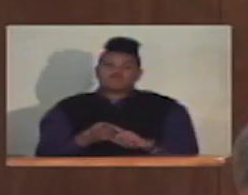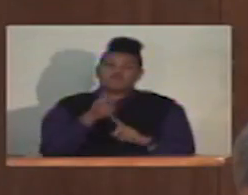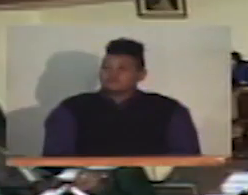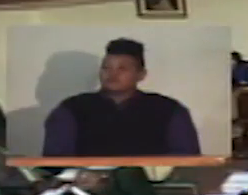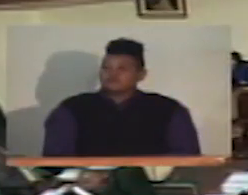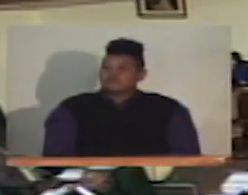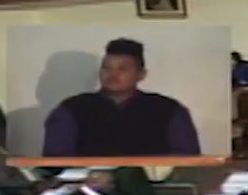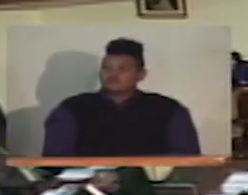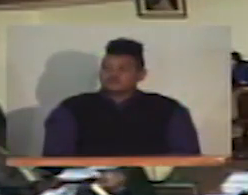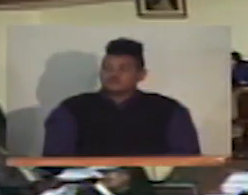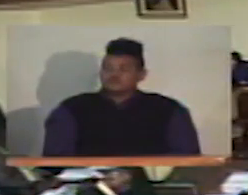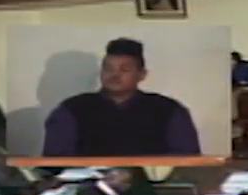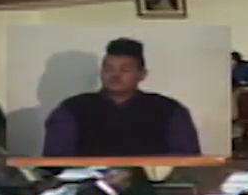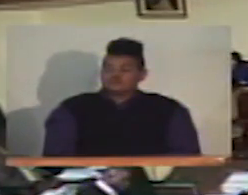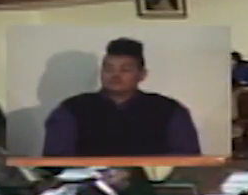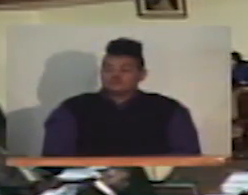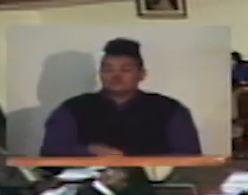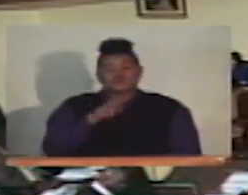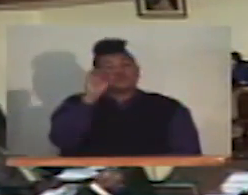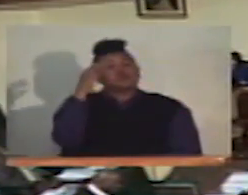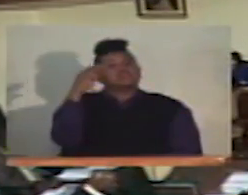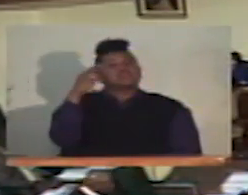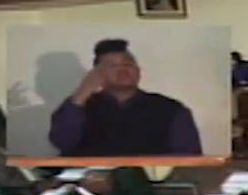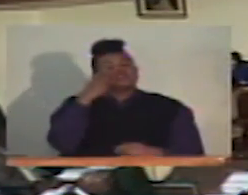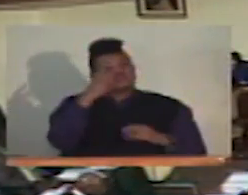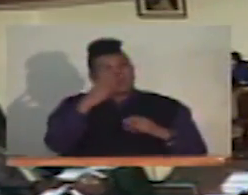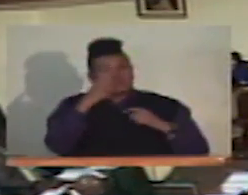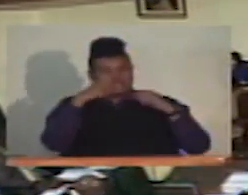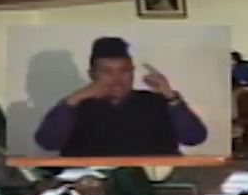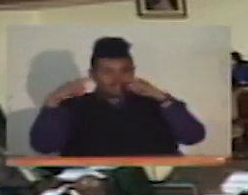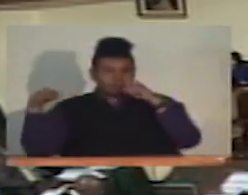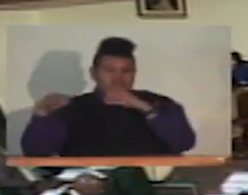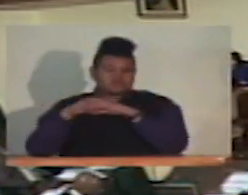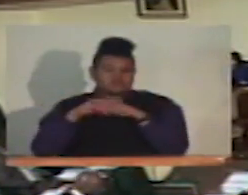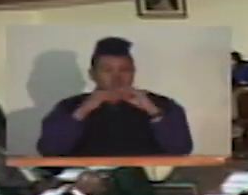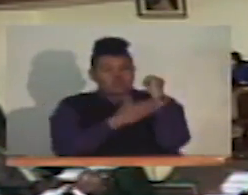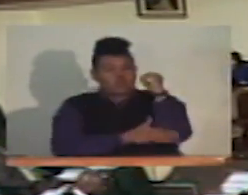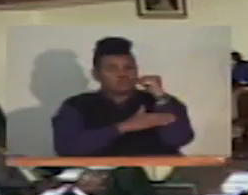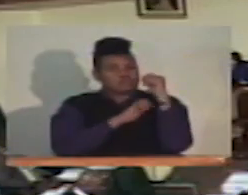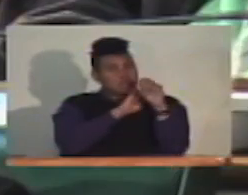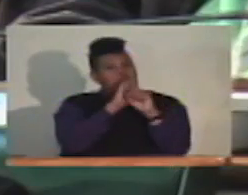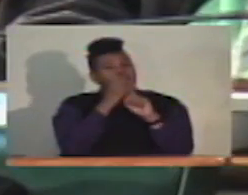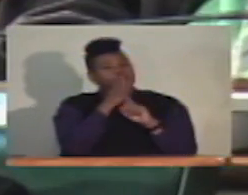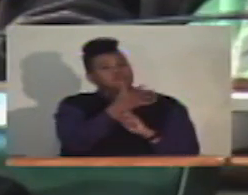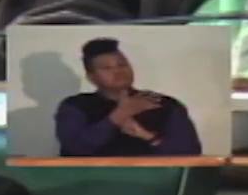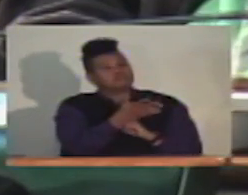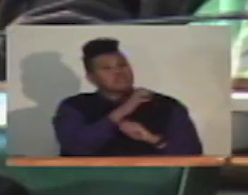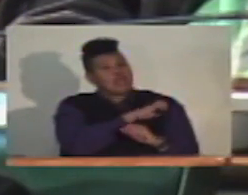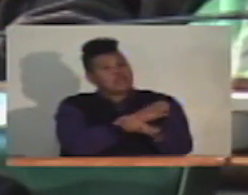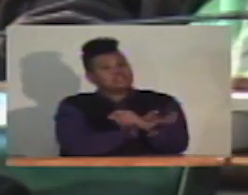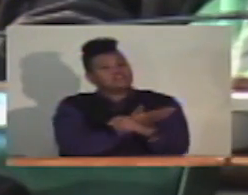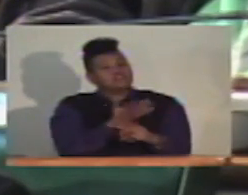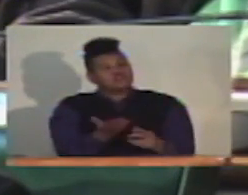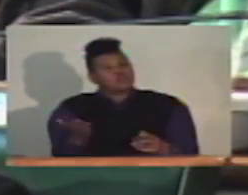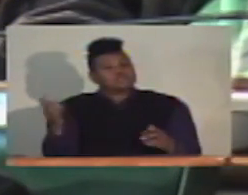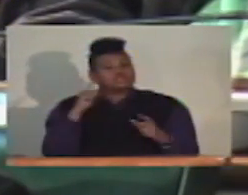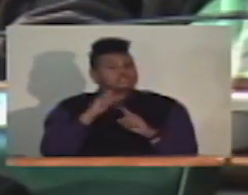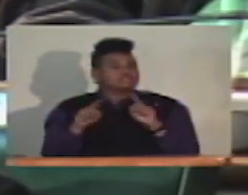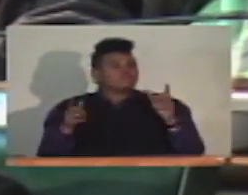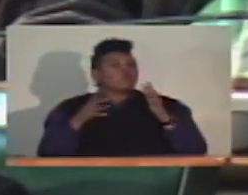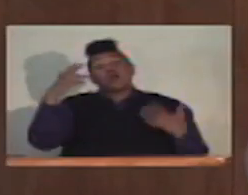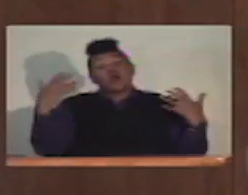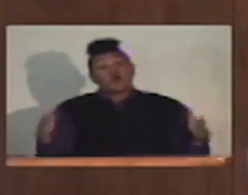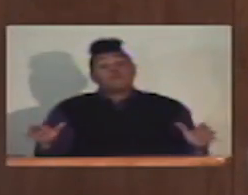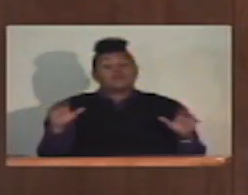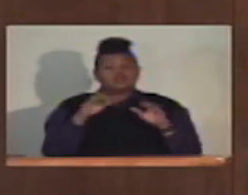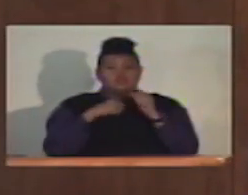sector. Minister Wheatley was making his contribution to the sectoral debate in Parliament on Tuesday. He said the new regulatory body was a partnership